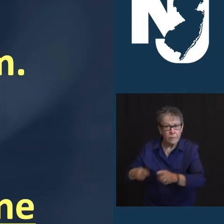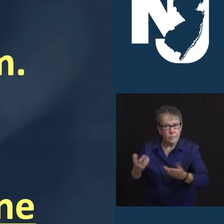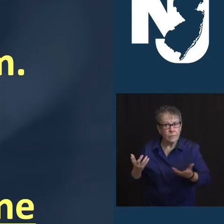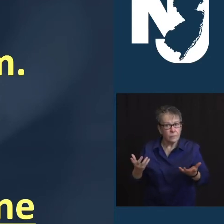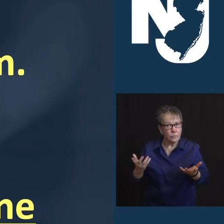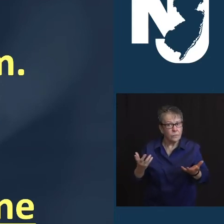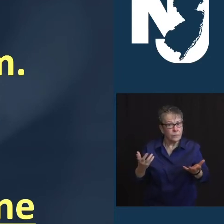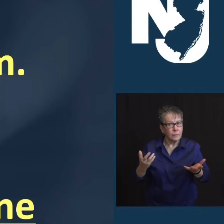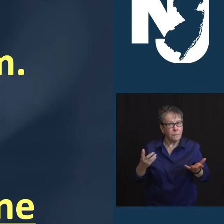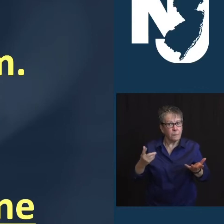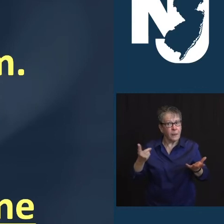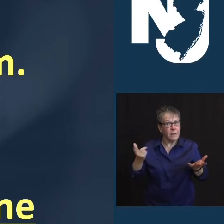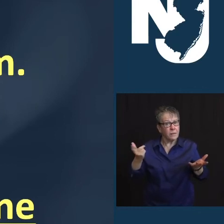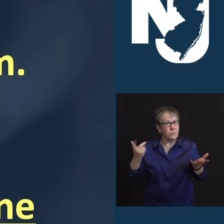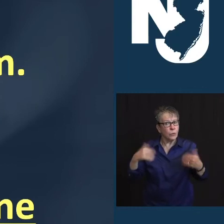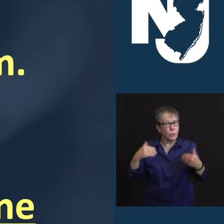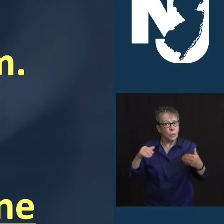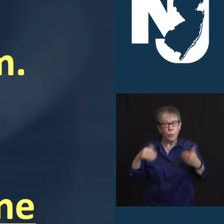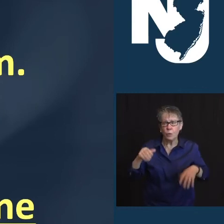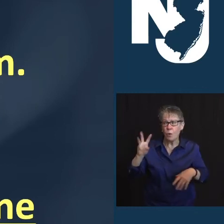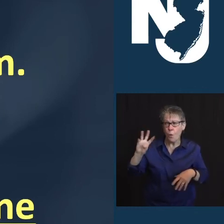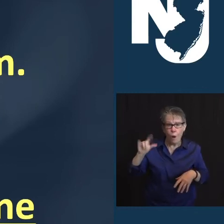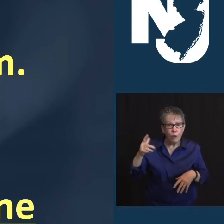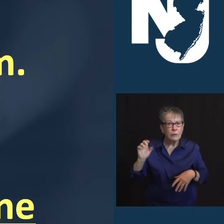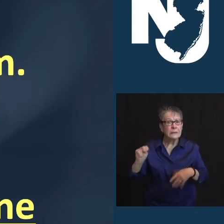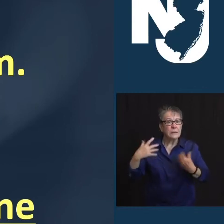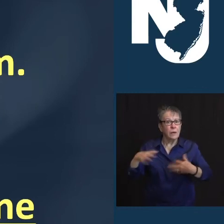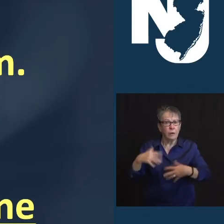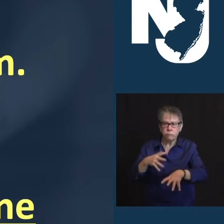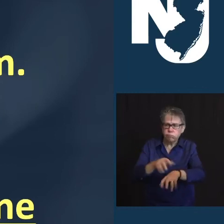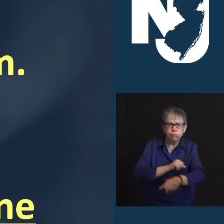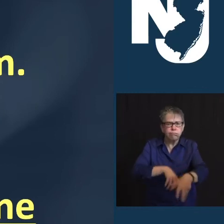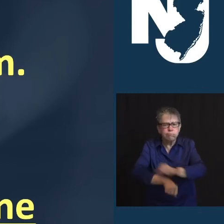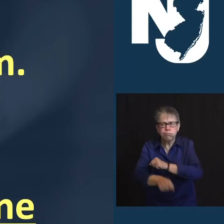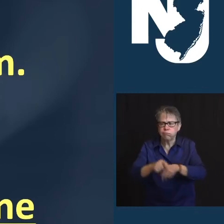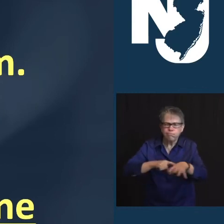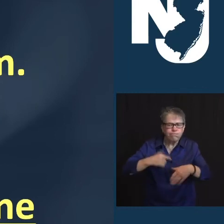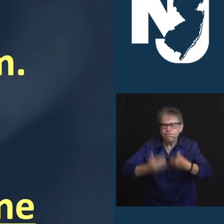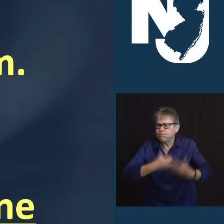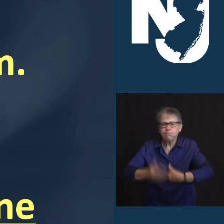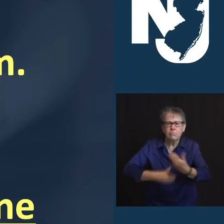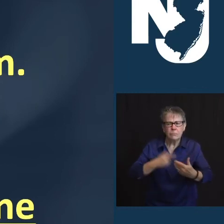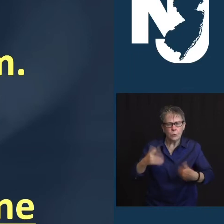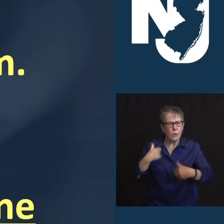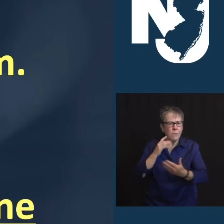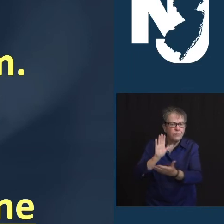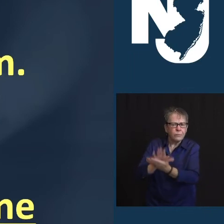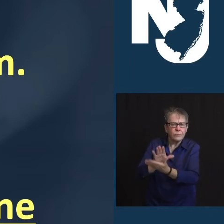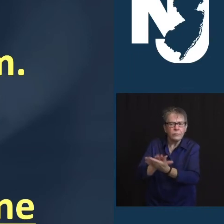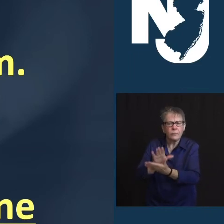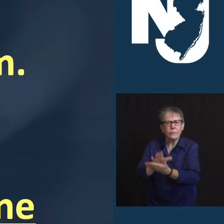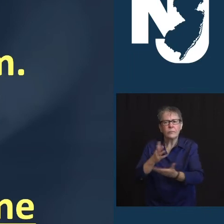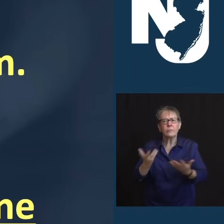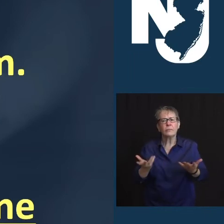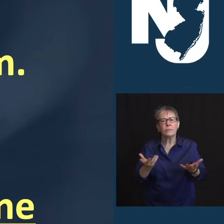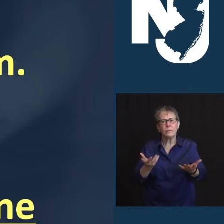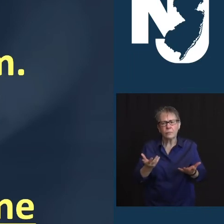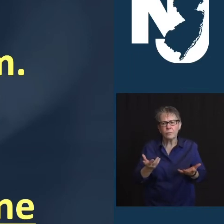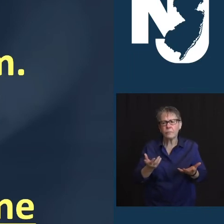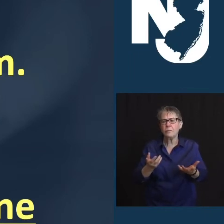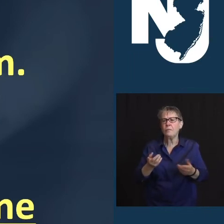to see the delivery of shots in the arms to our long-term care residents and staff. 3